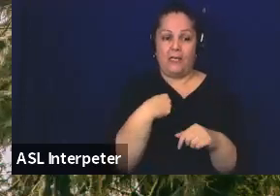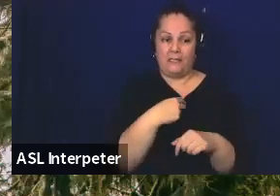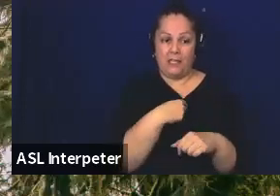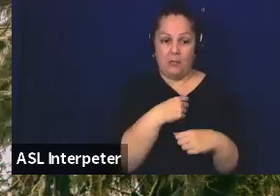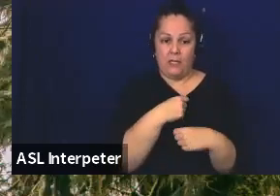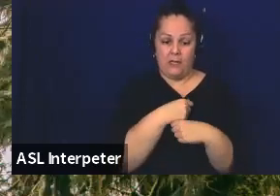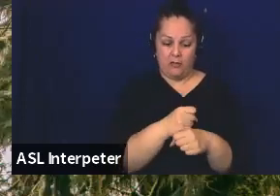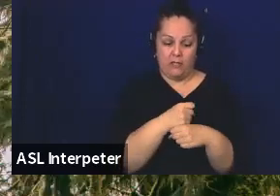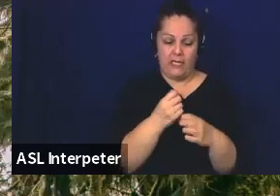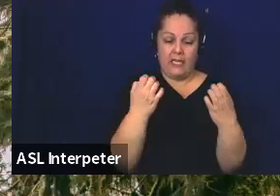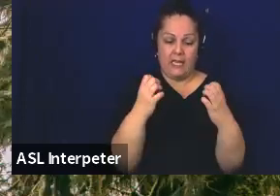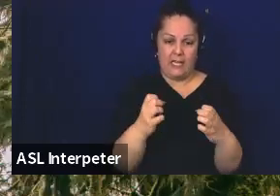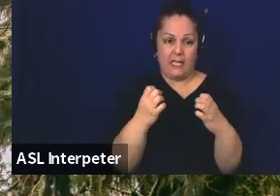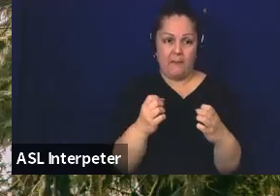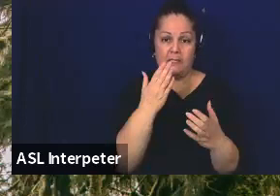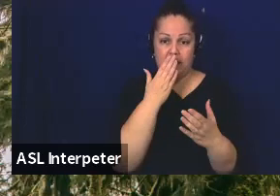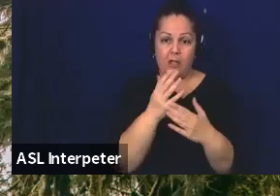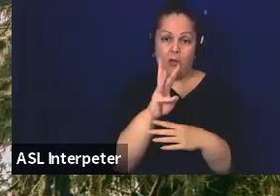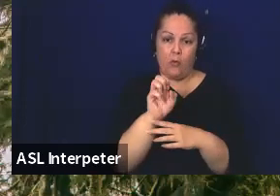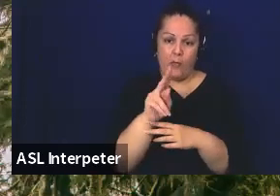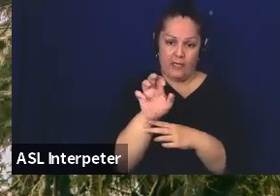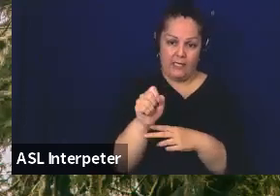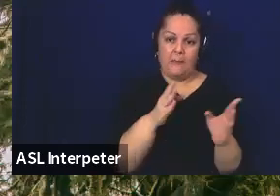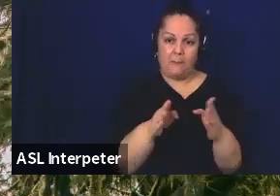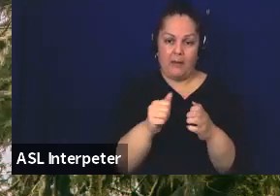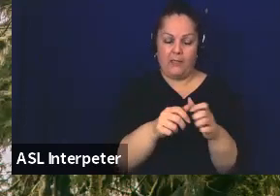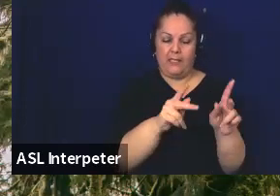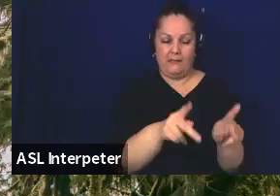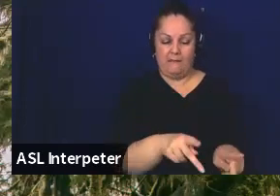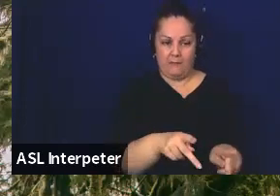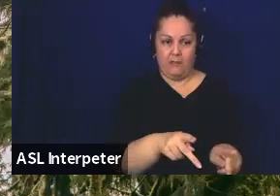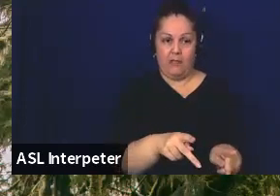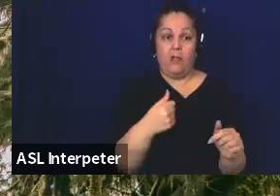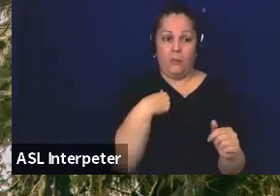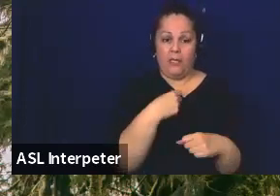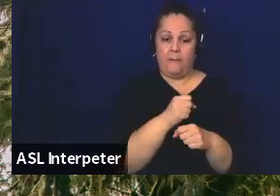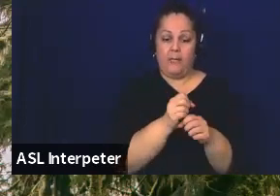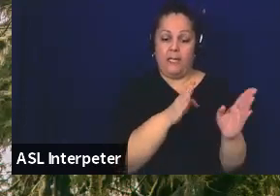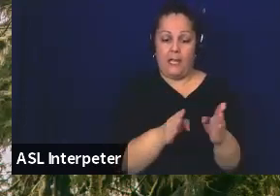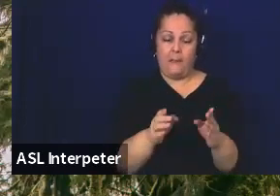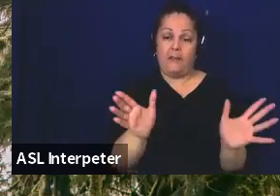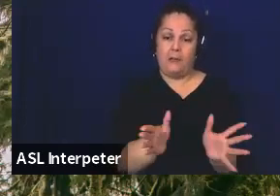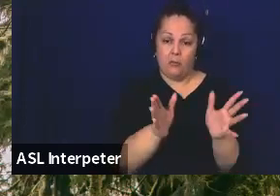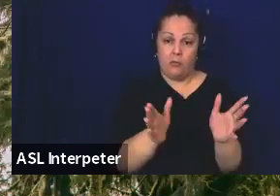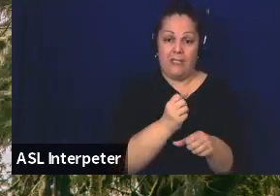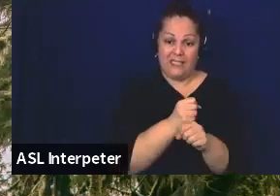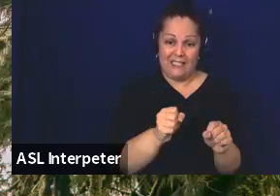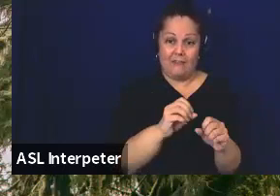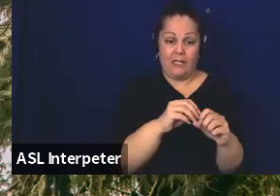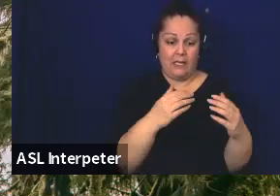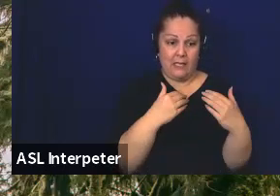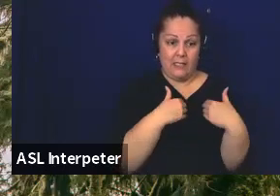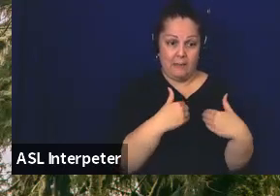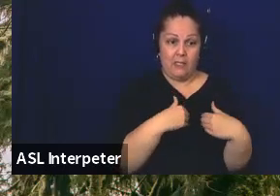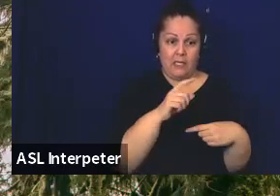creating emergency wellness plans with the individual. And so we can create a plan that promotes safety within the body when